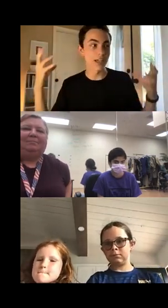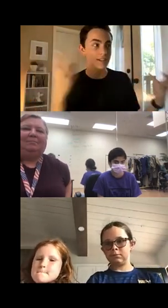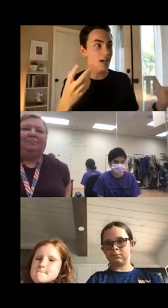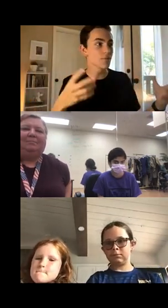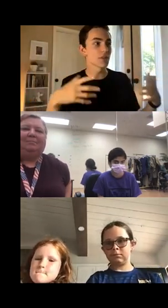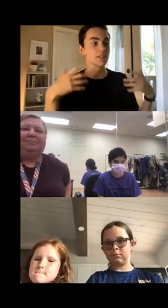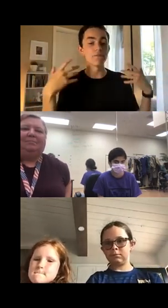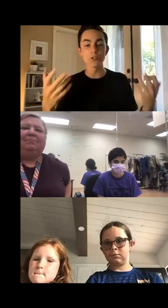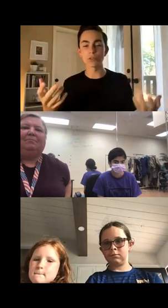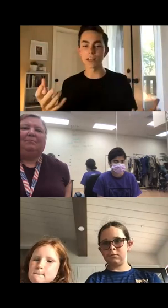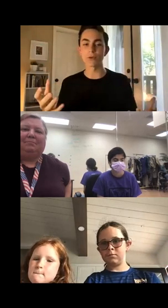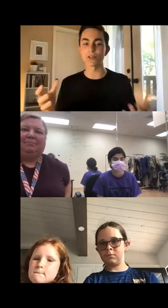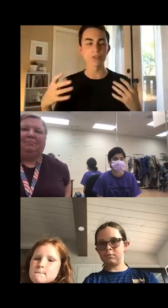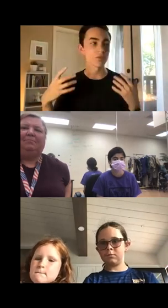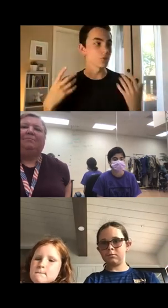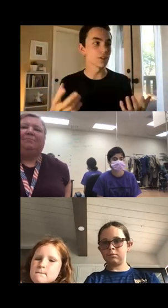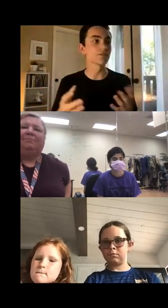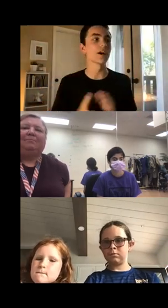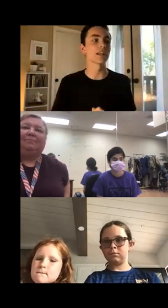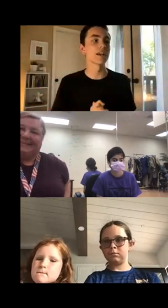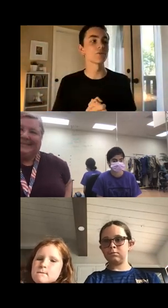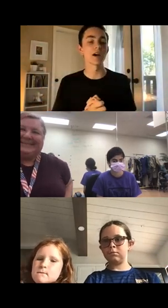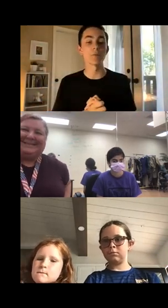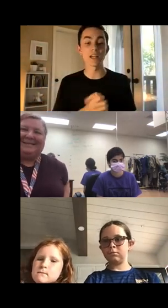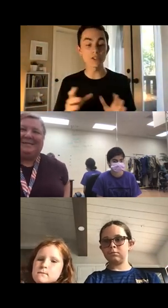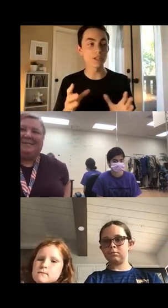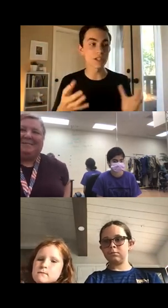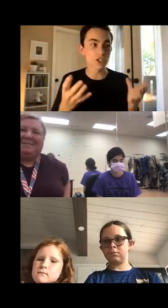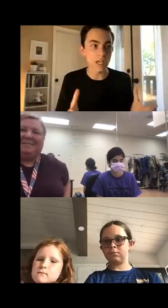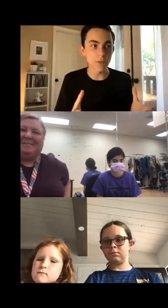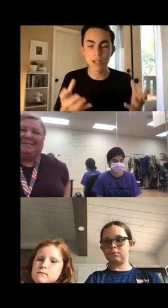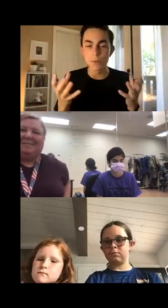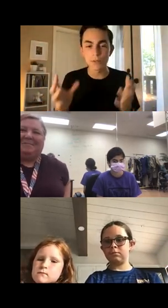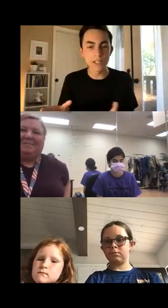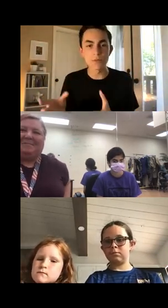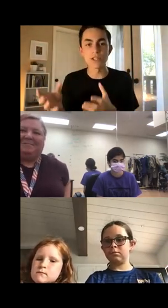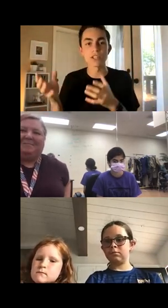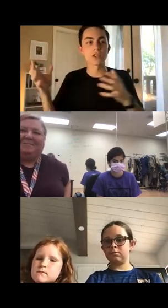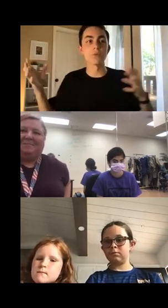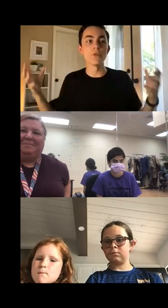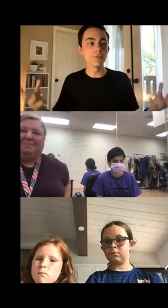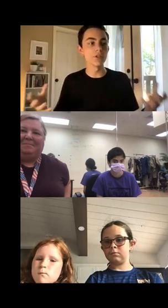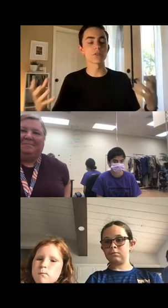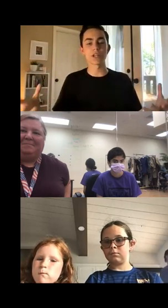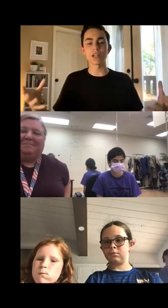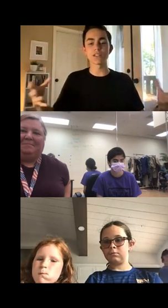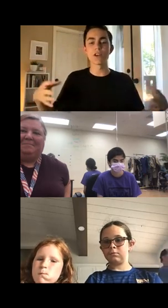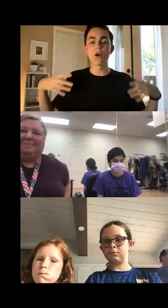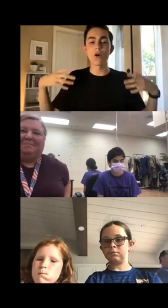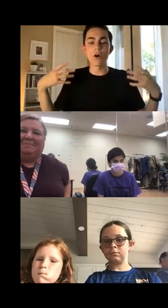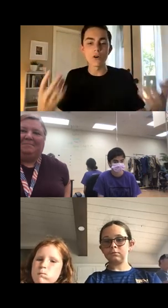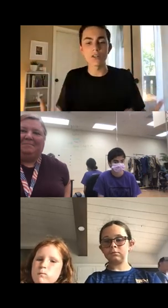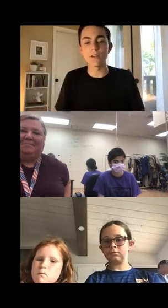and ASL. It's a visual language, which is really fun. But that also means that shape, placement, and the movement of your